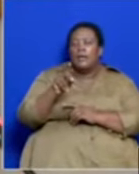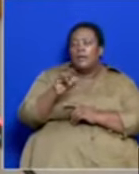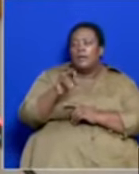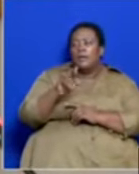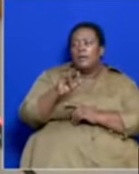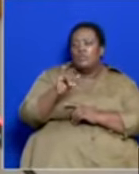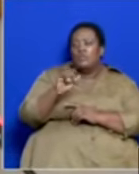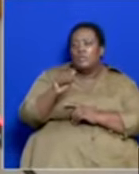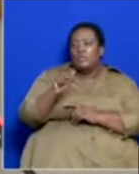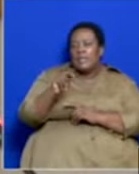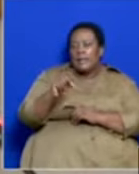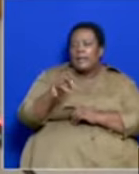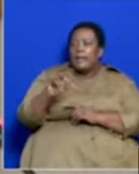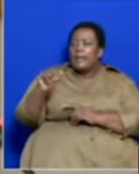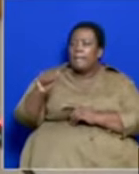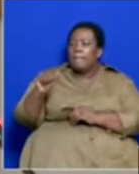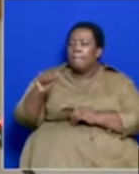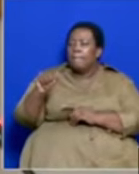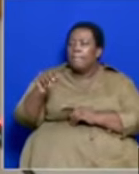On this,